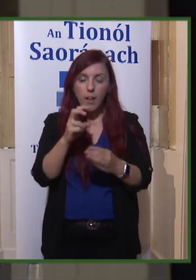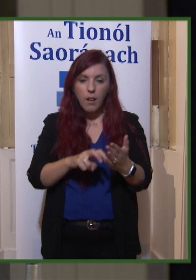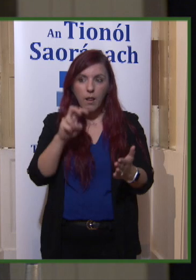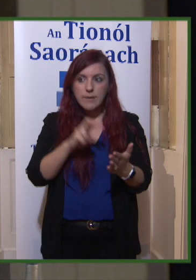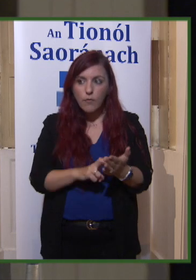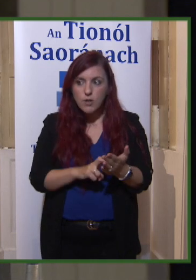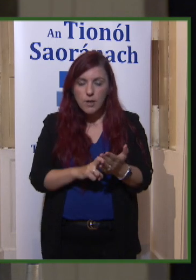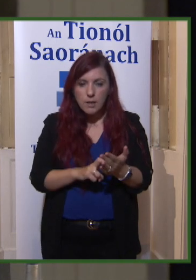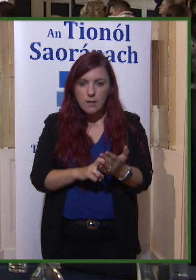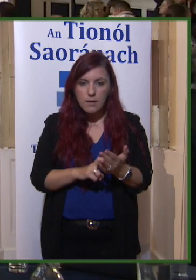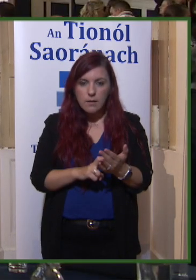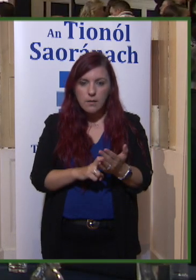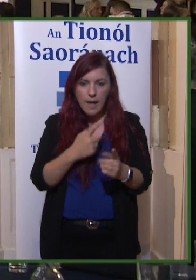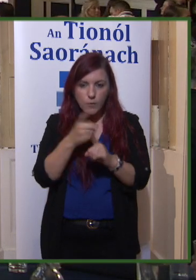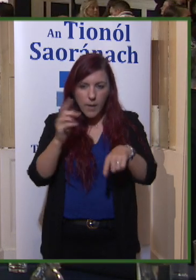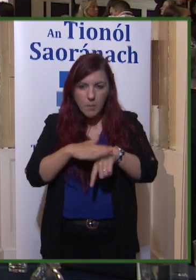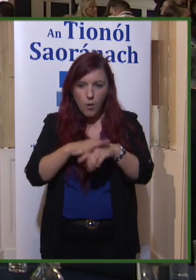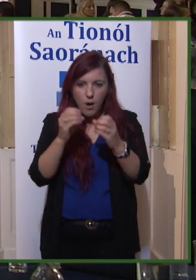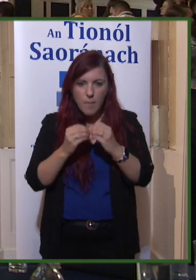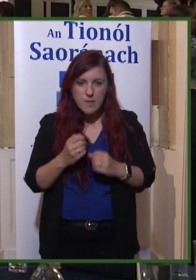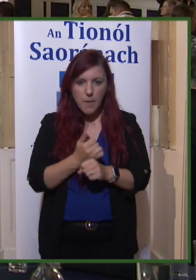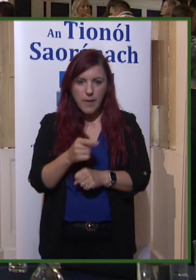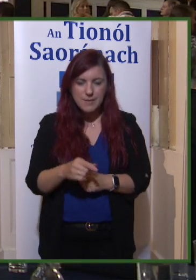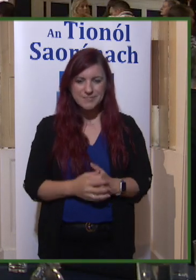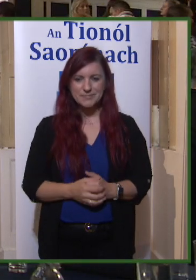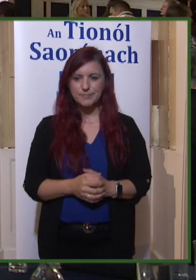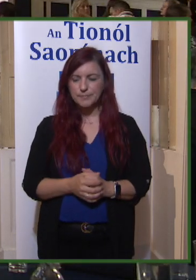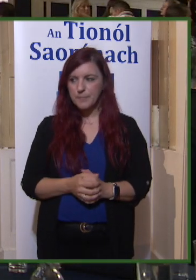we do from table 9. Ross. Thanks, Ross.